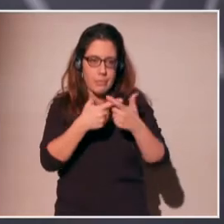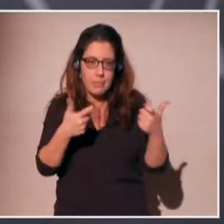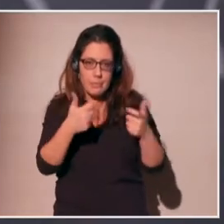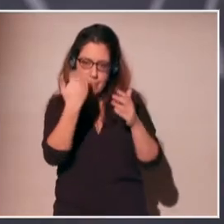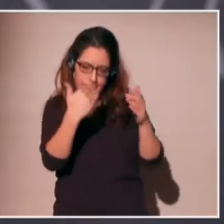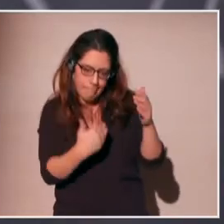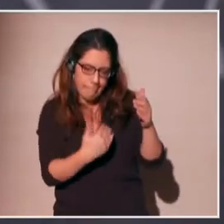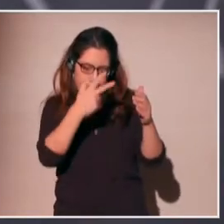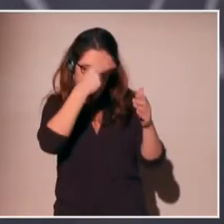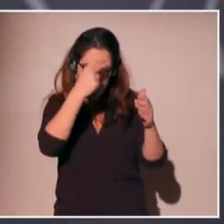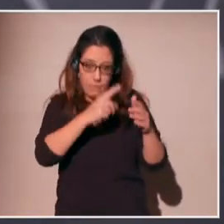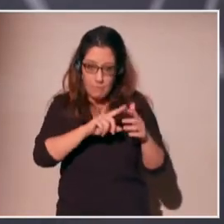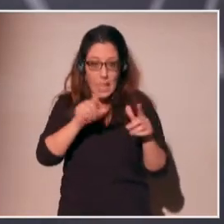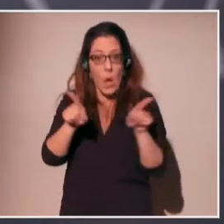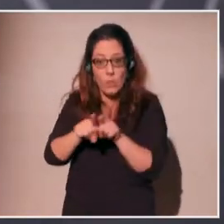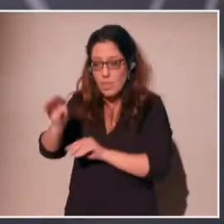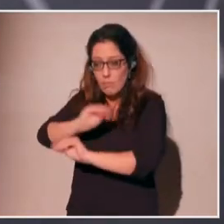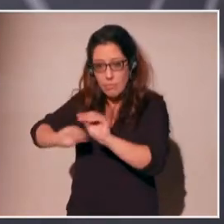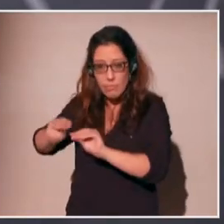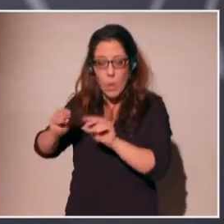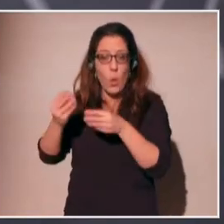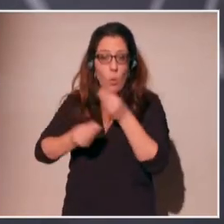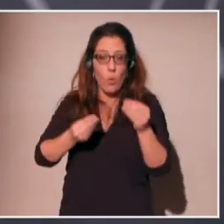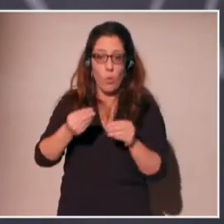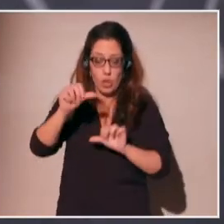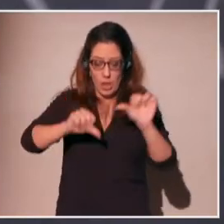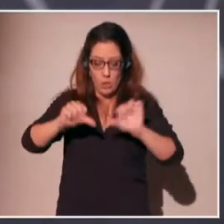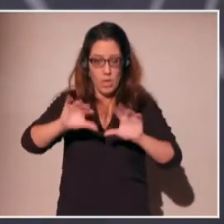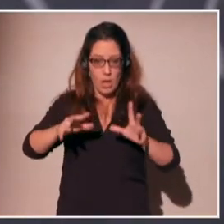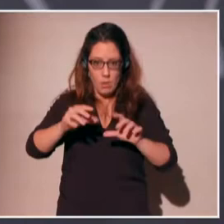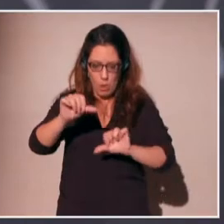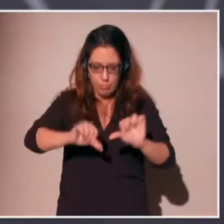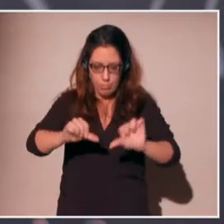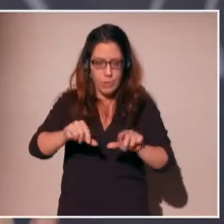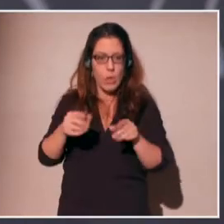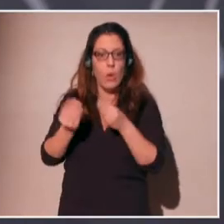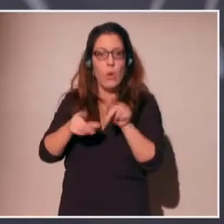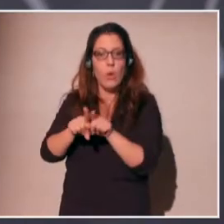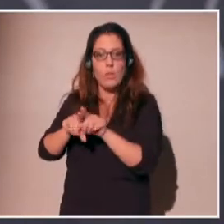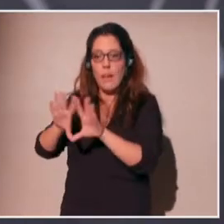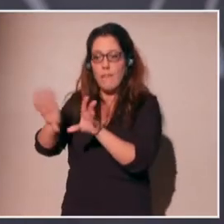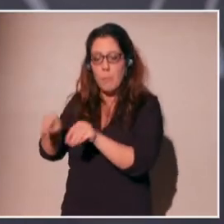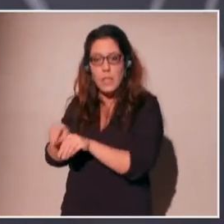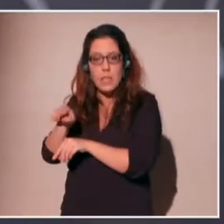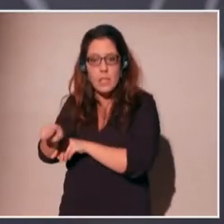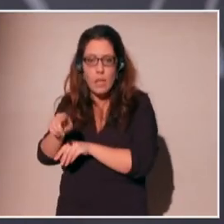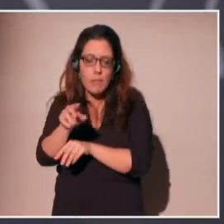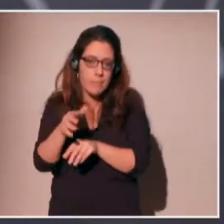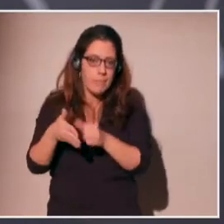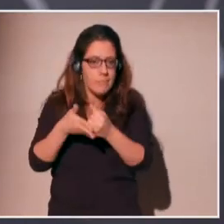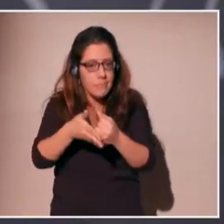patients, families taking care of aging seniors, doctors and nurses taking care